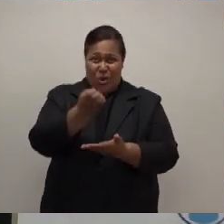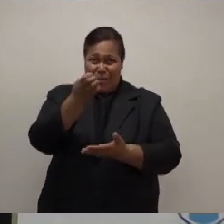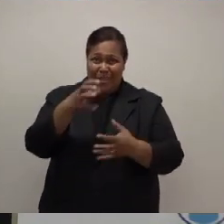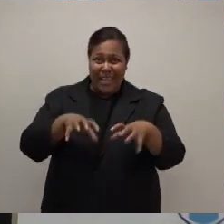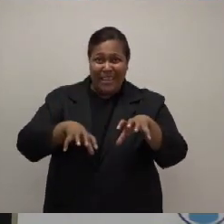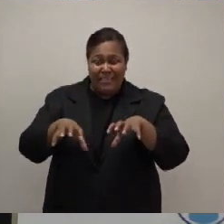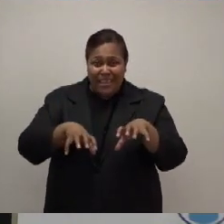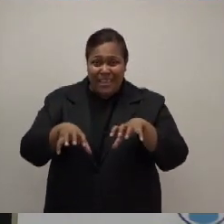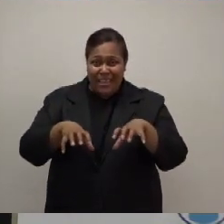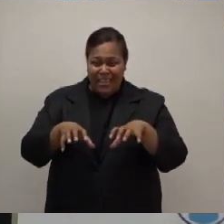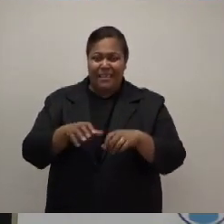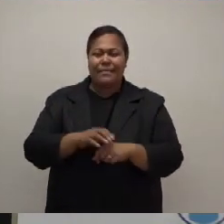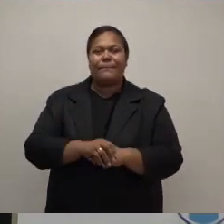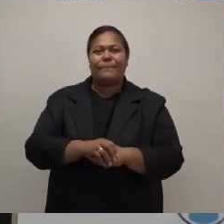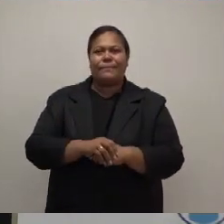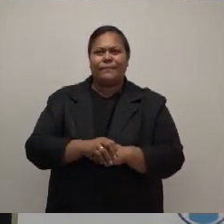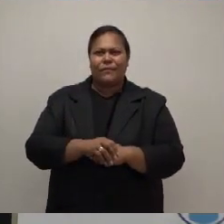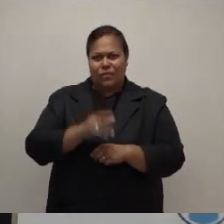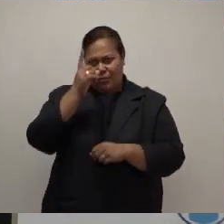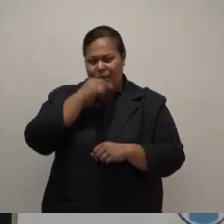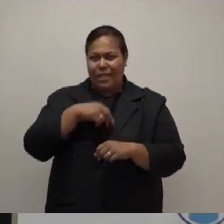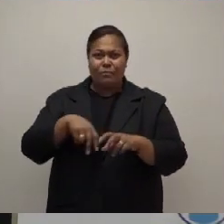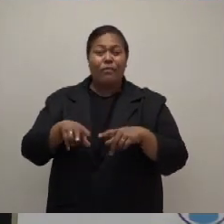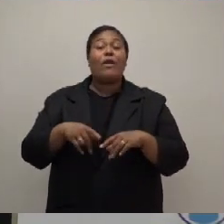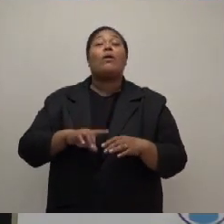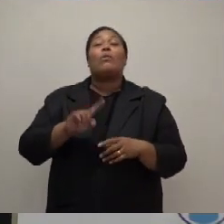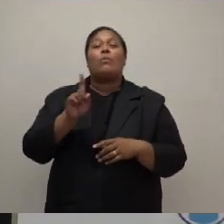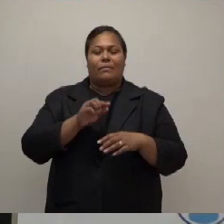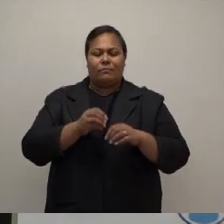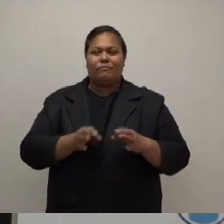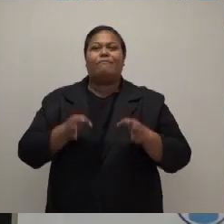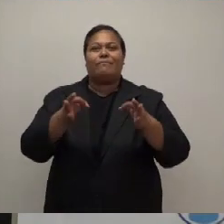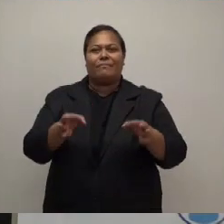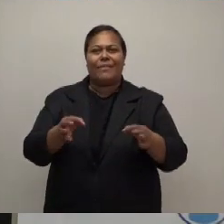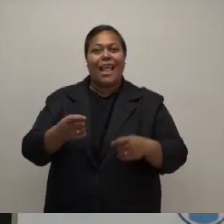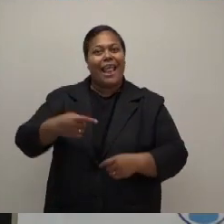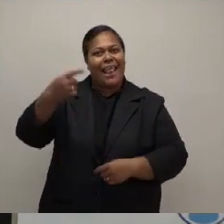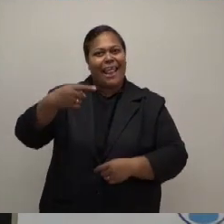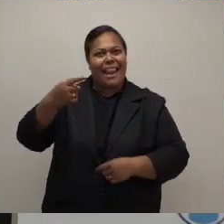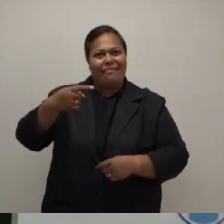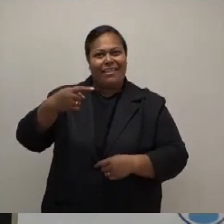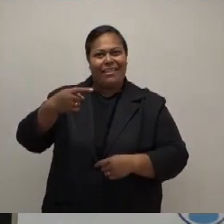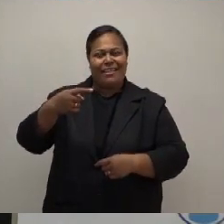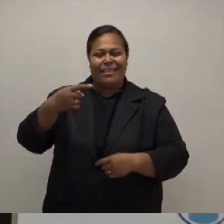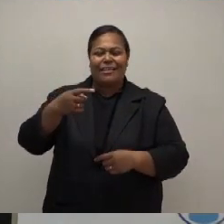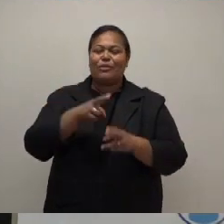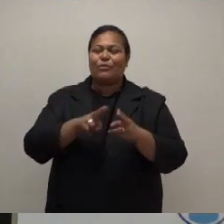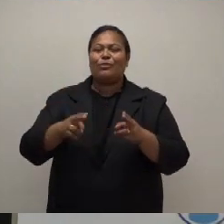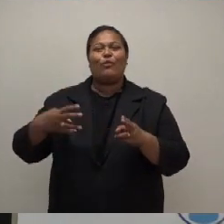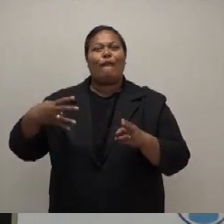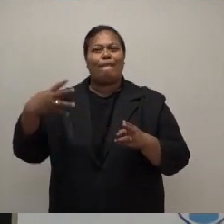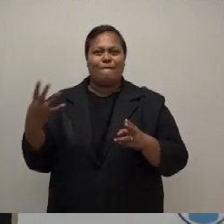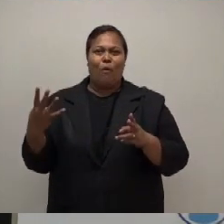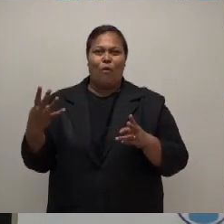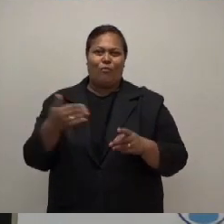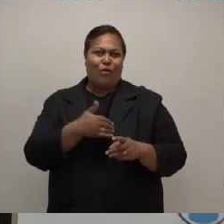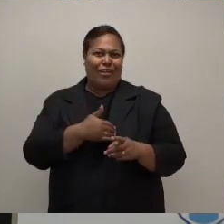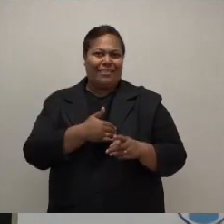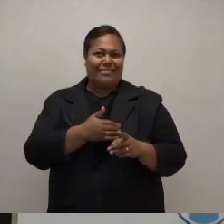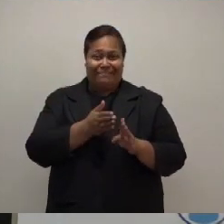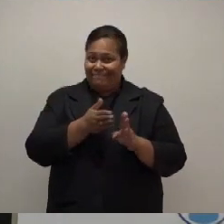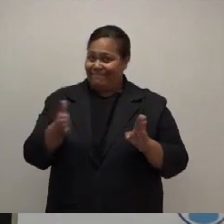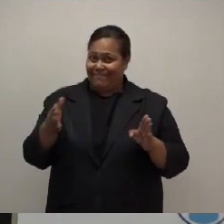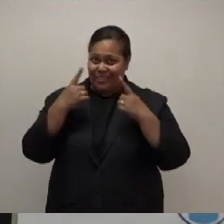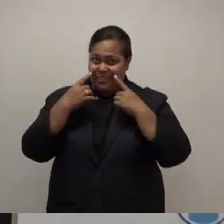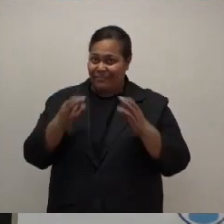of movement, it will now be enforced from 11 p.m. and lifted at 4 a.m. This is not just